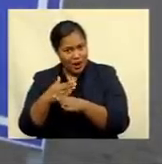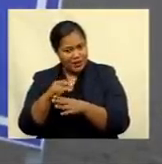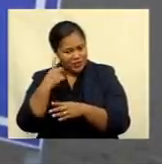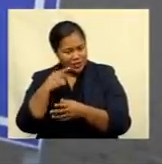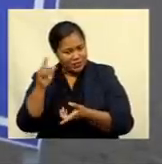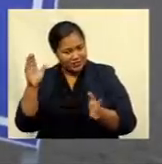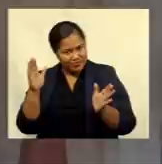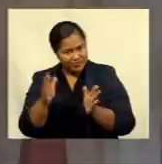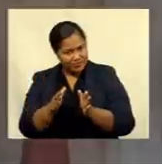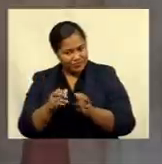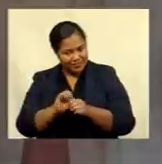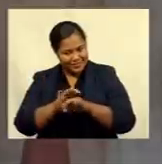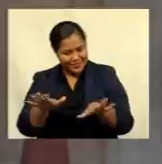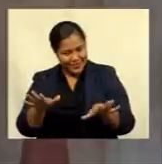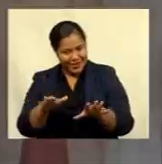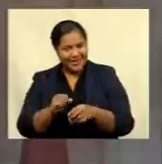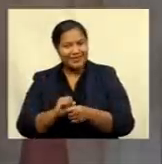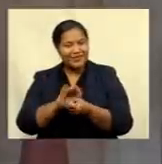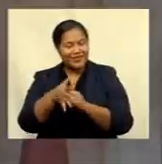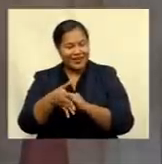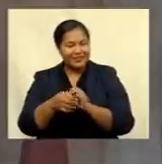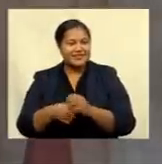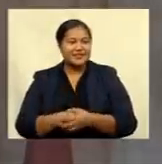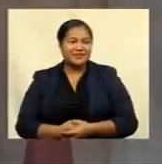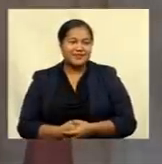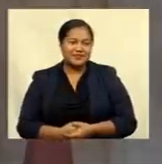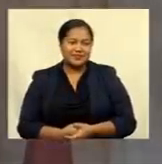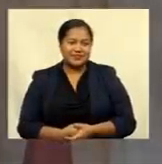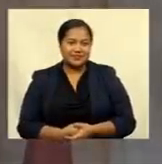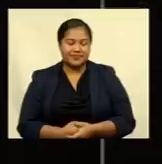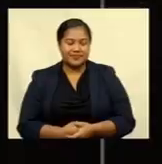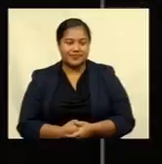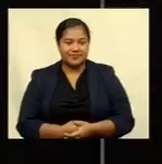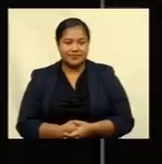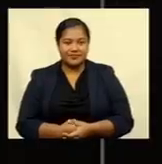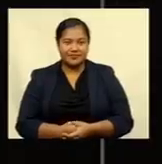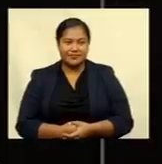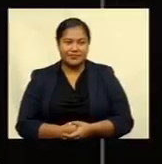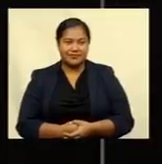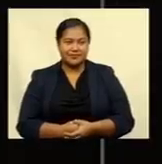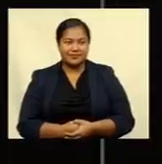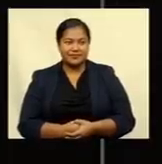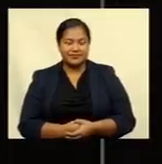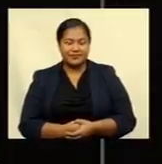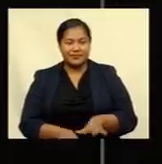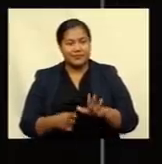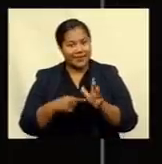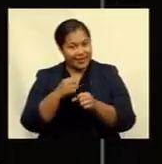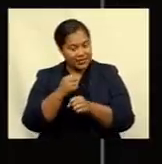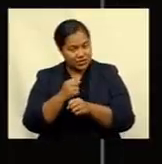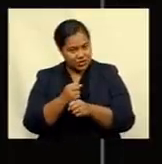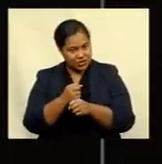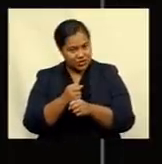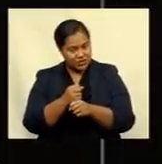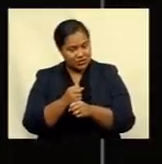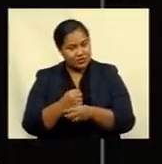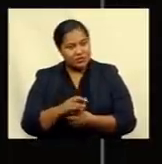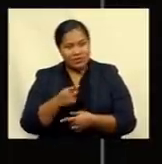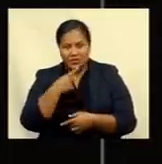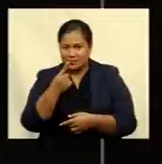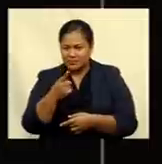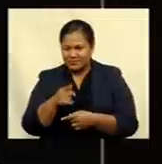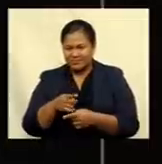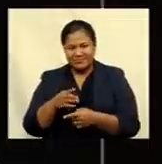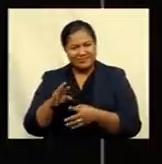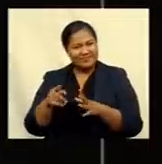minimizing the spread of COVID-19. Gareth Baber, FBC News. Attorney General Asa Edkayum has hit out at